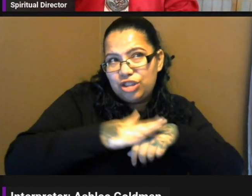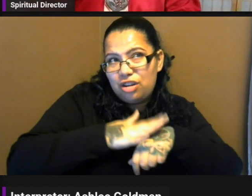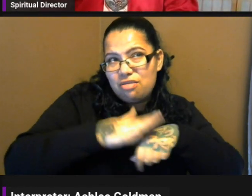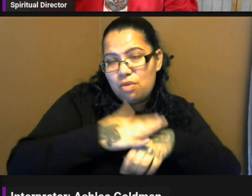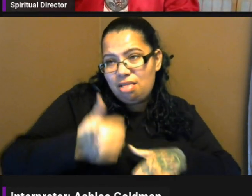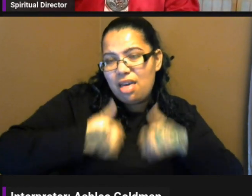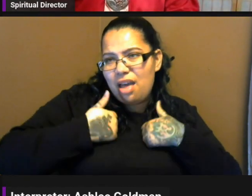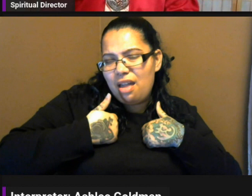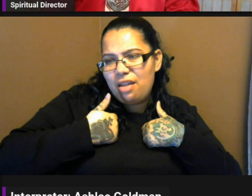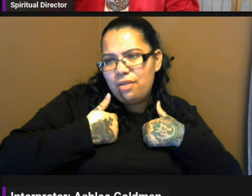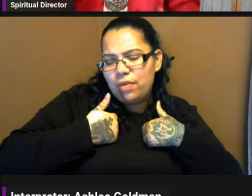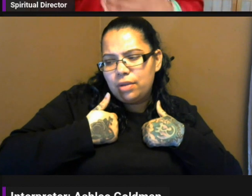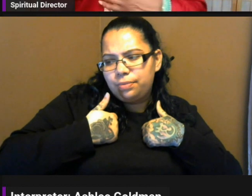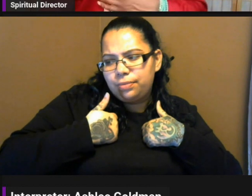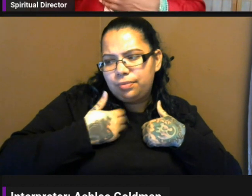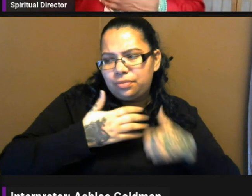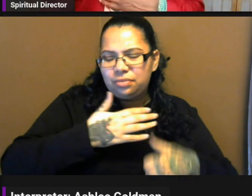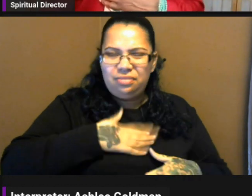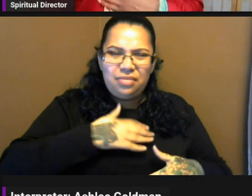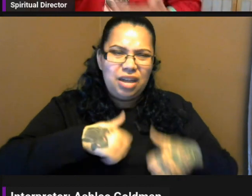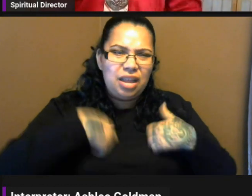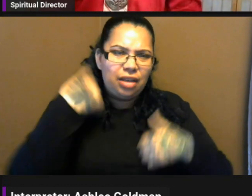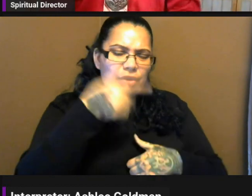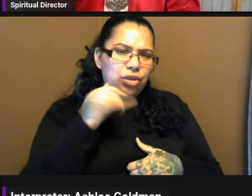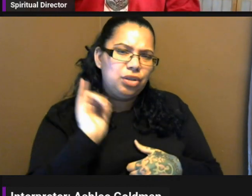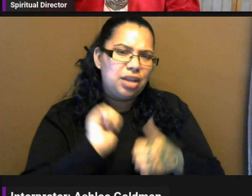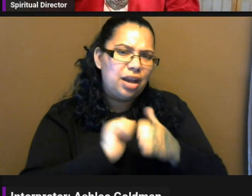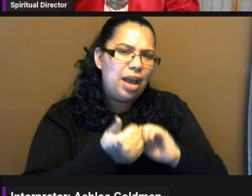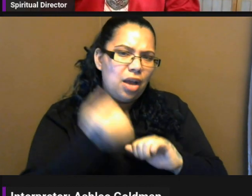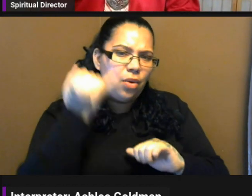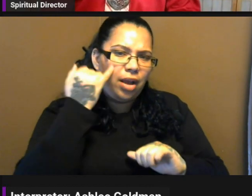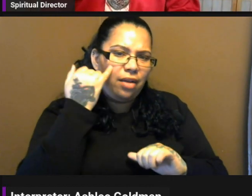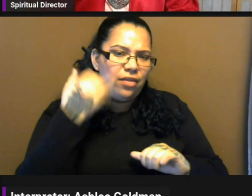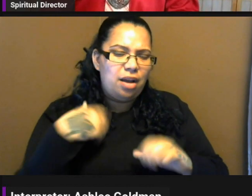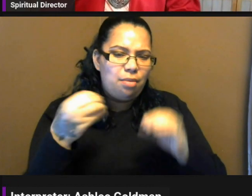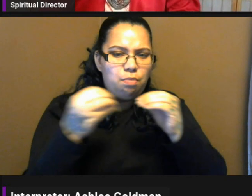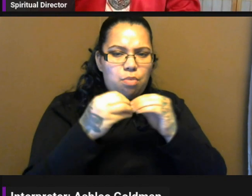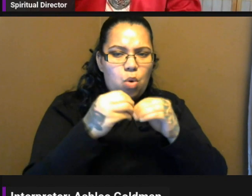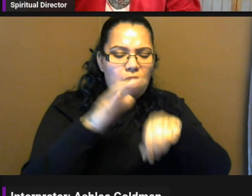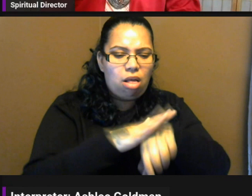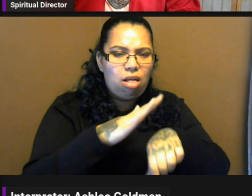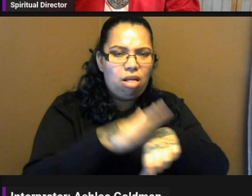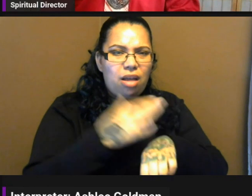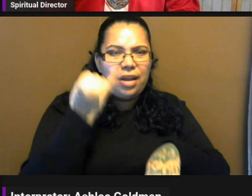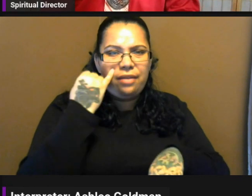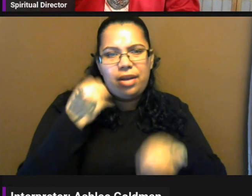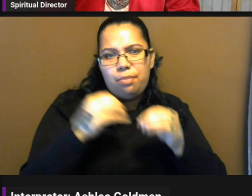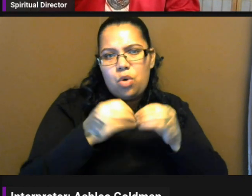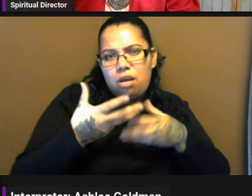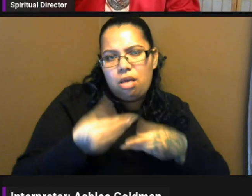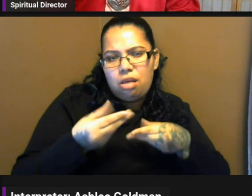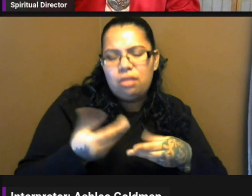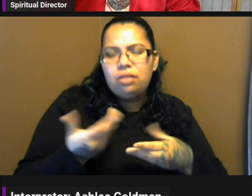what will my life look like by me being gentler? What will my life look like by